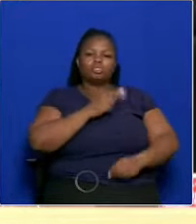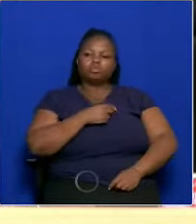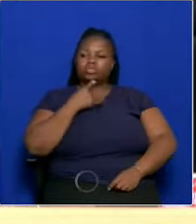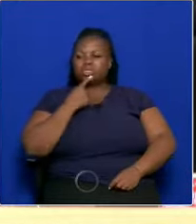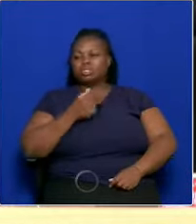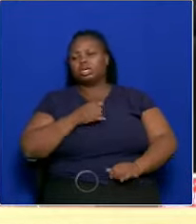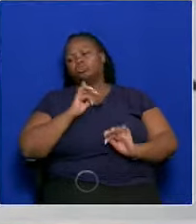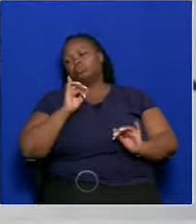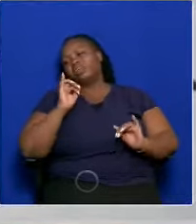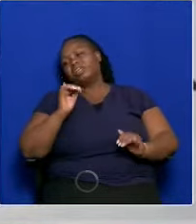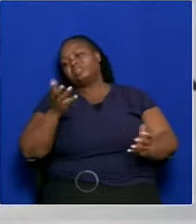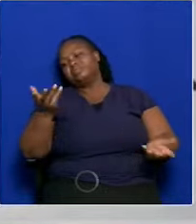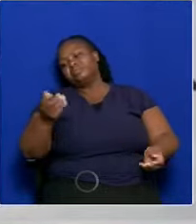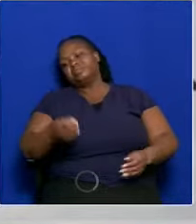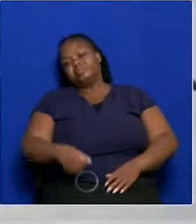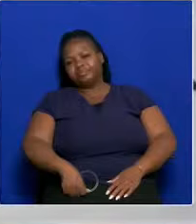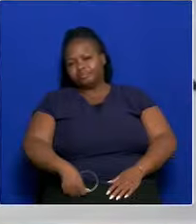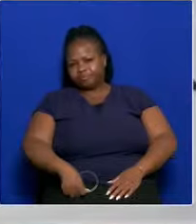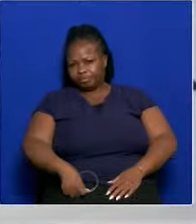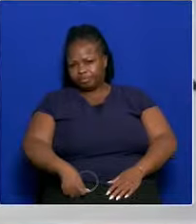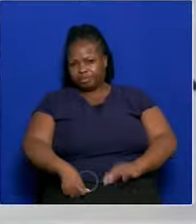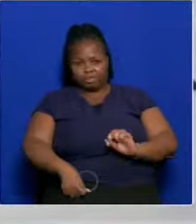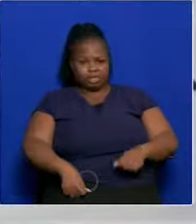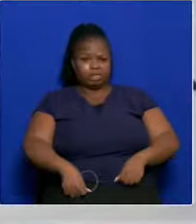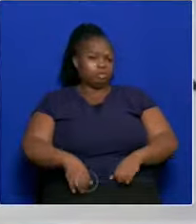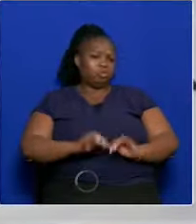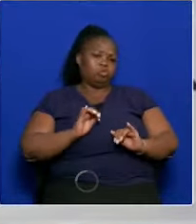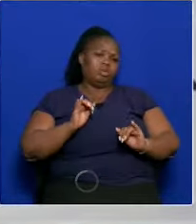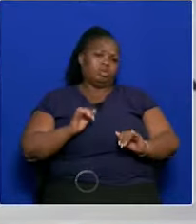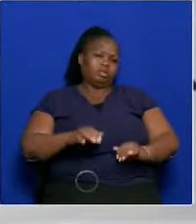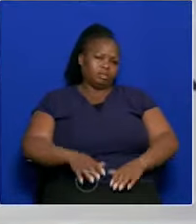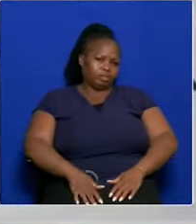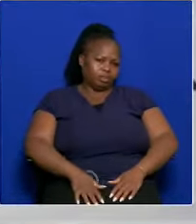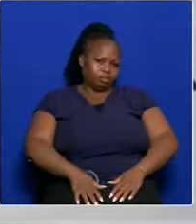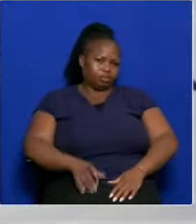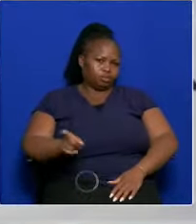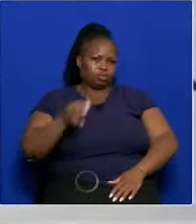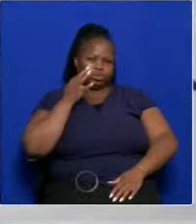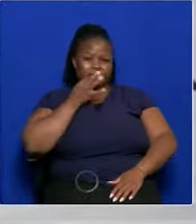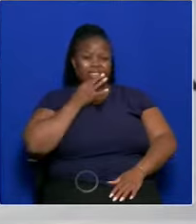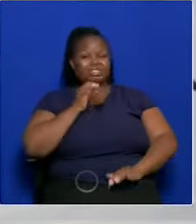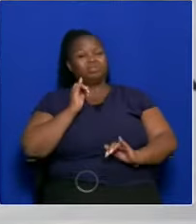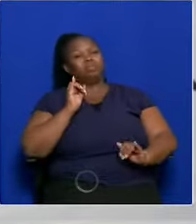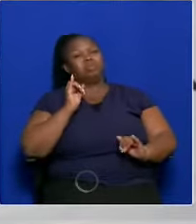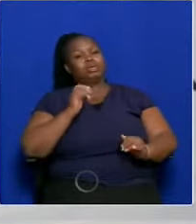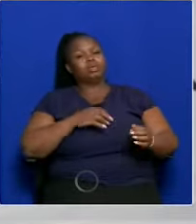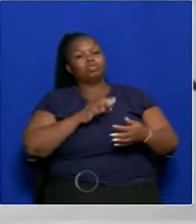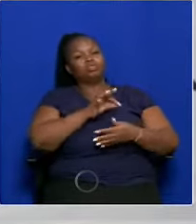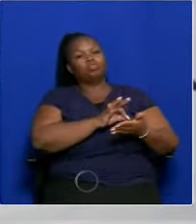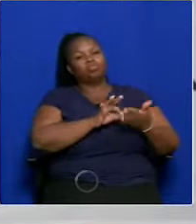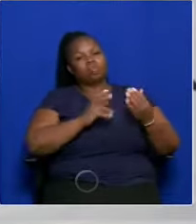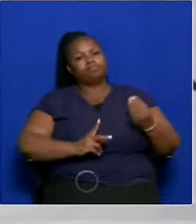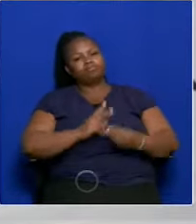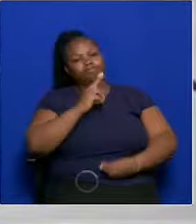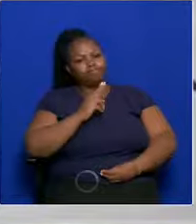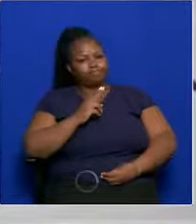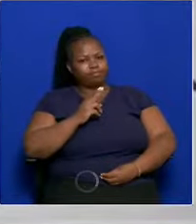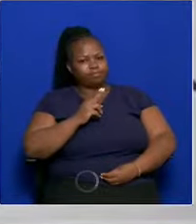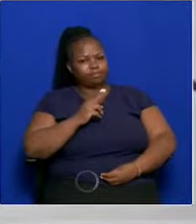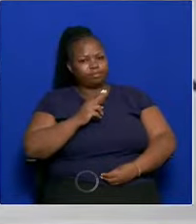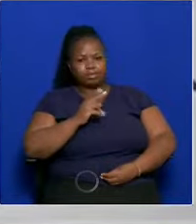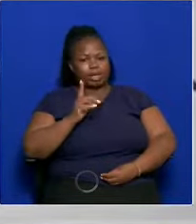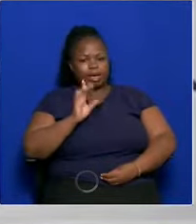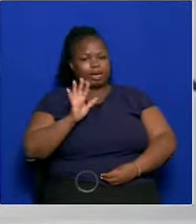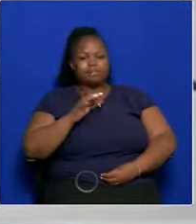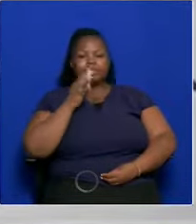bad. Yes, it's too bad. And you say it's too bad that his contract was terminated. No, Not I that, said it's too bad because